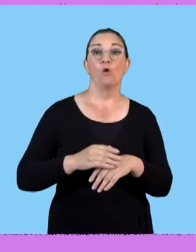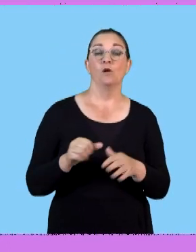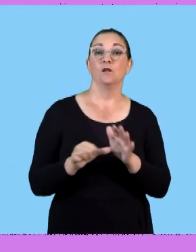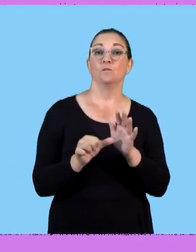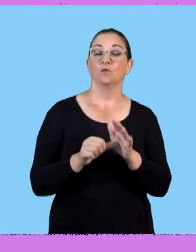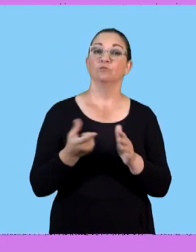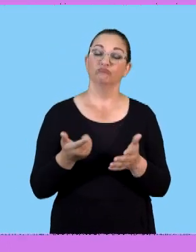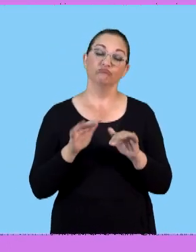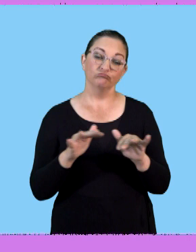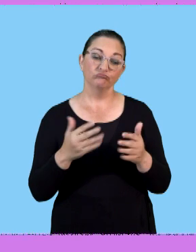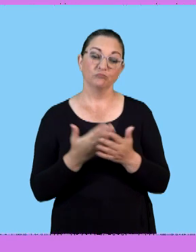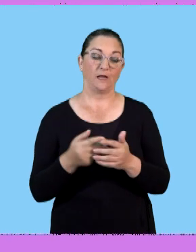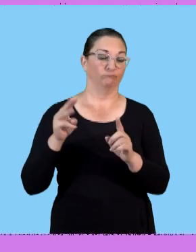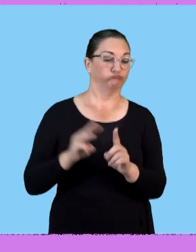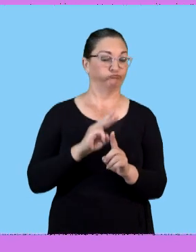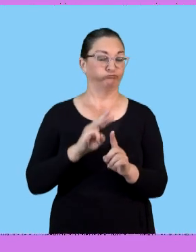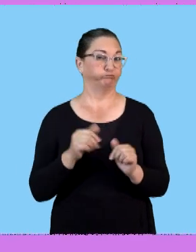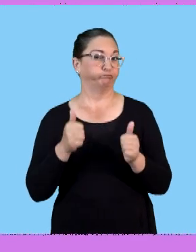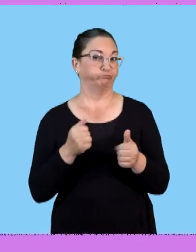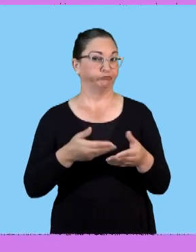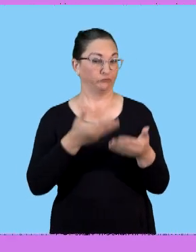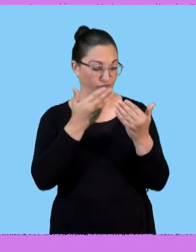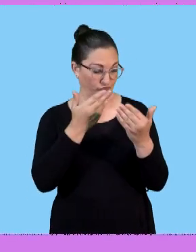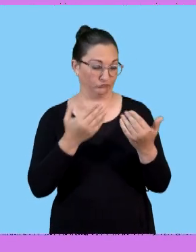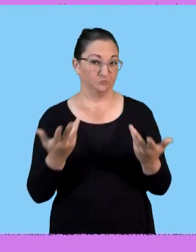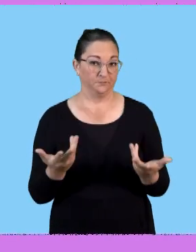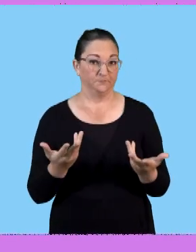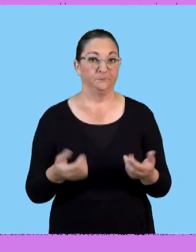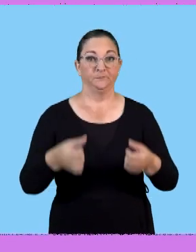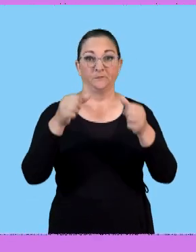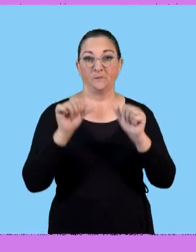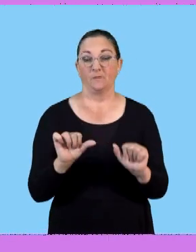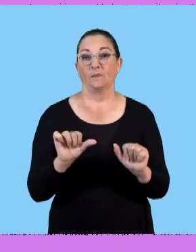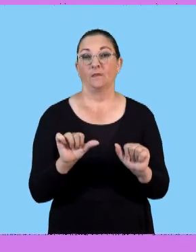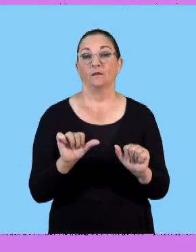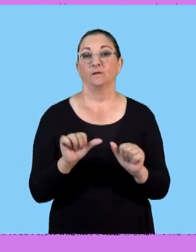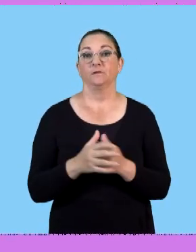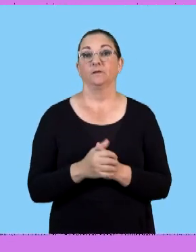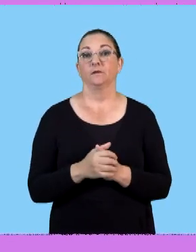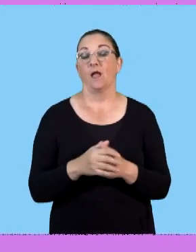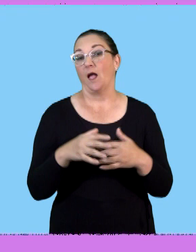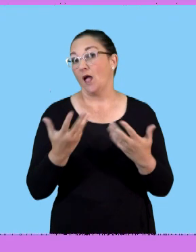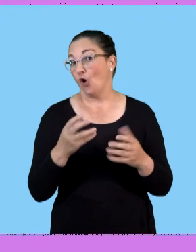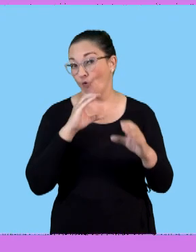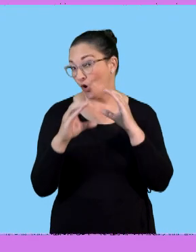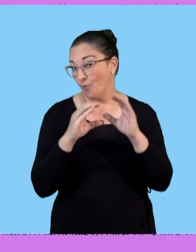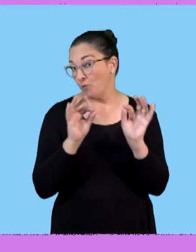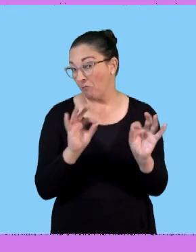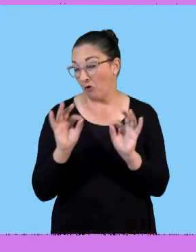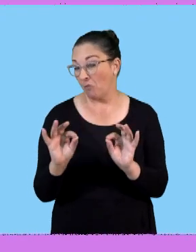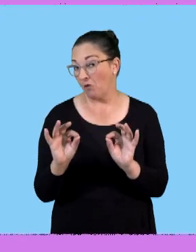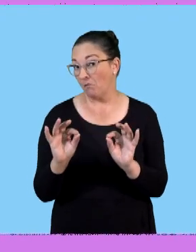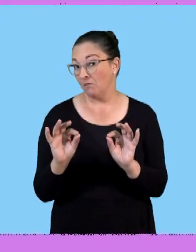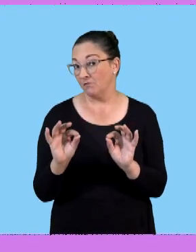right? They learn some discipline, right? What else? They will learn how to communicate